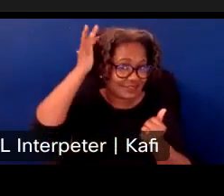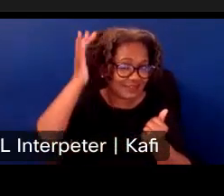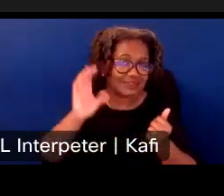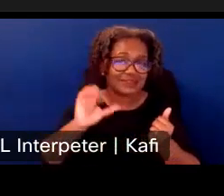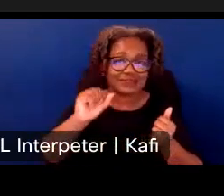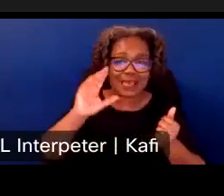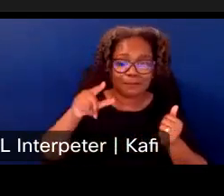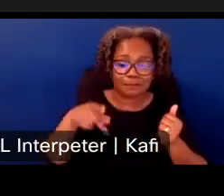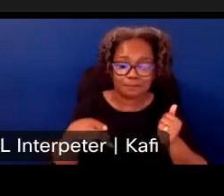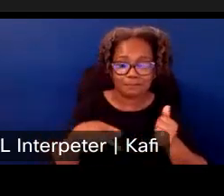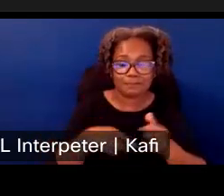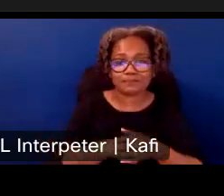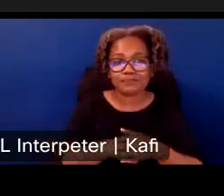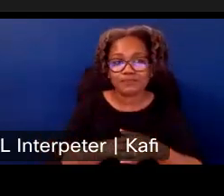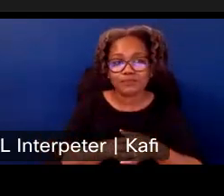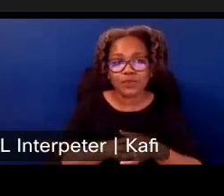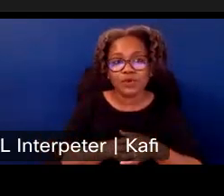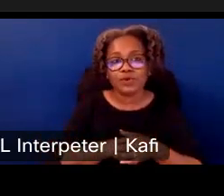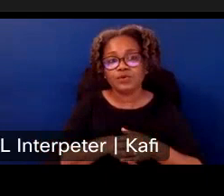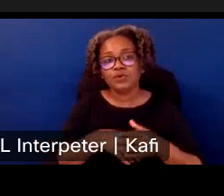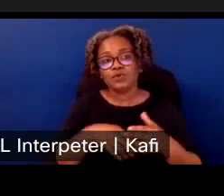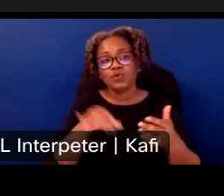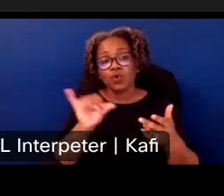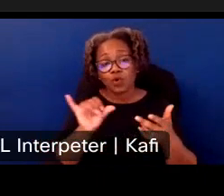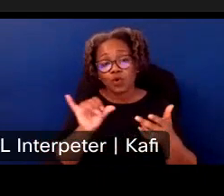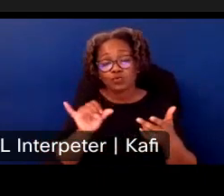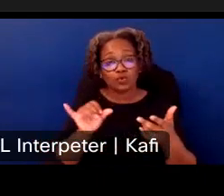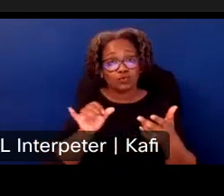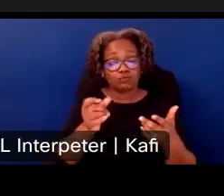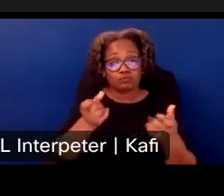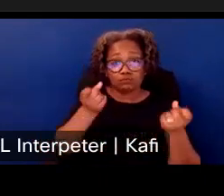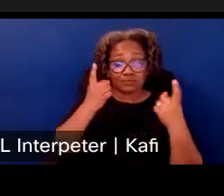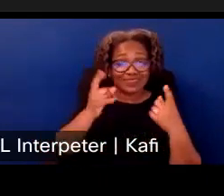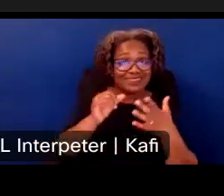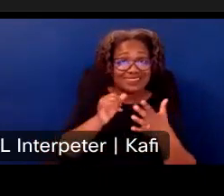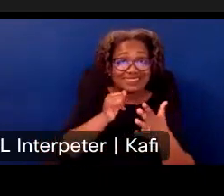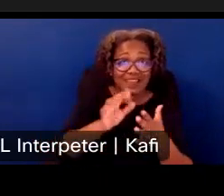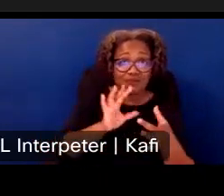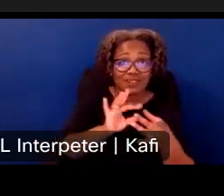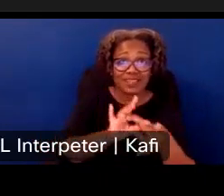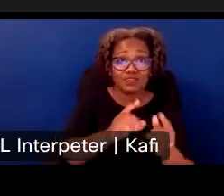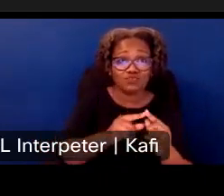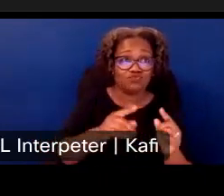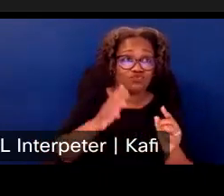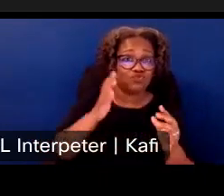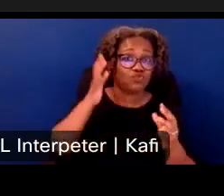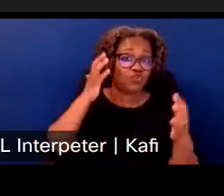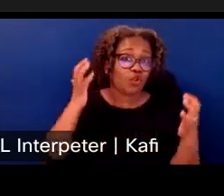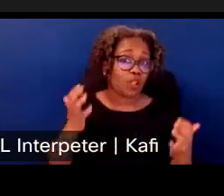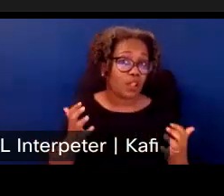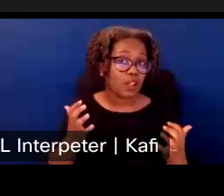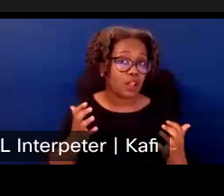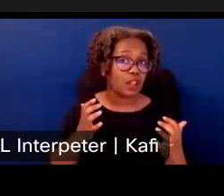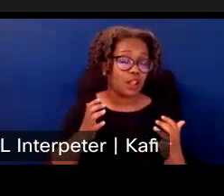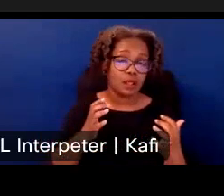the curl or the looseness of the curl. That's just hair and scalp.